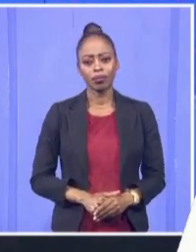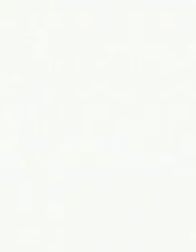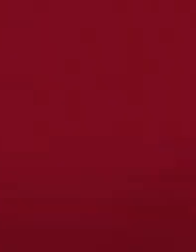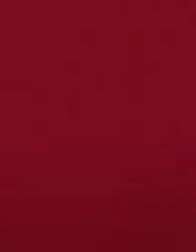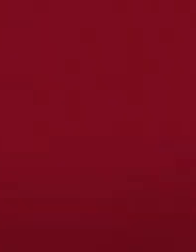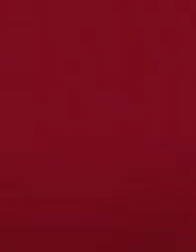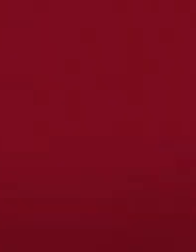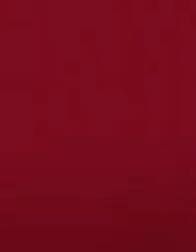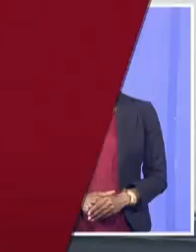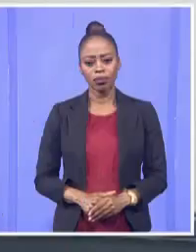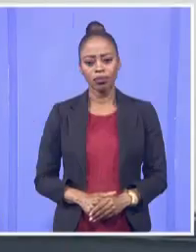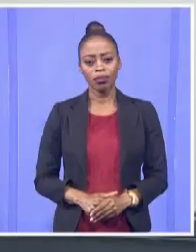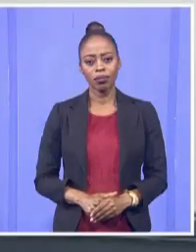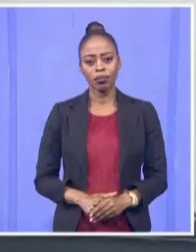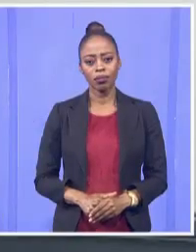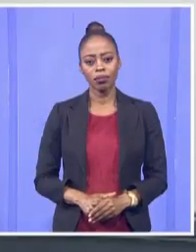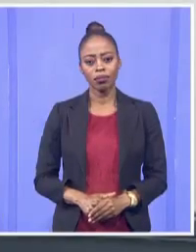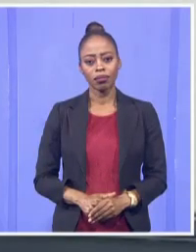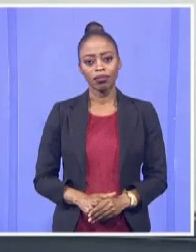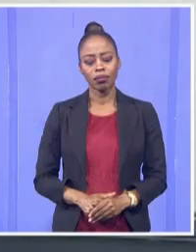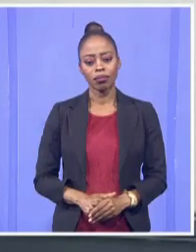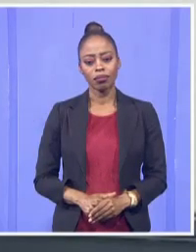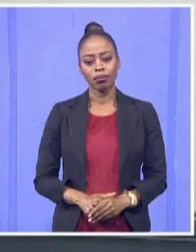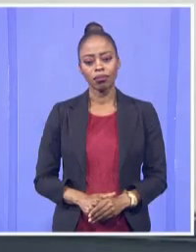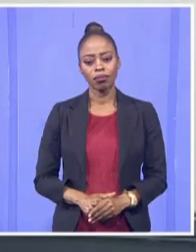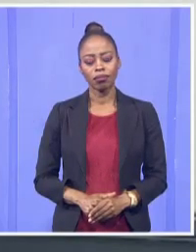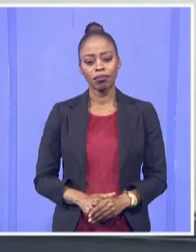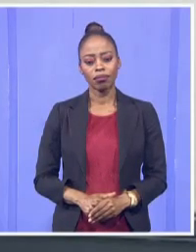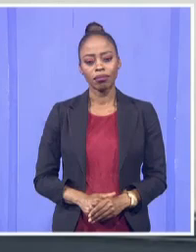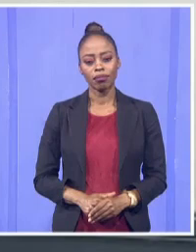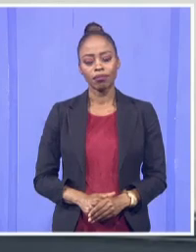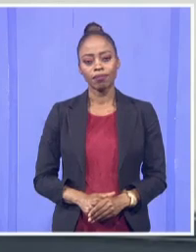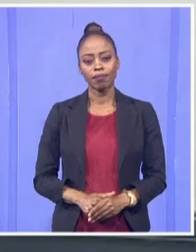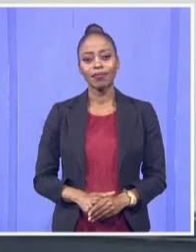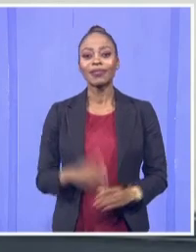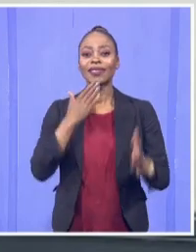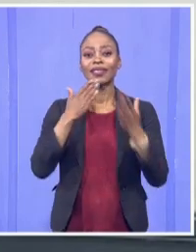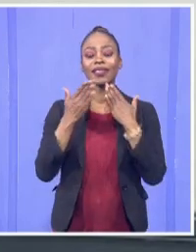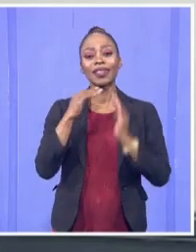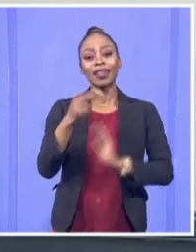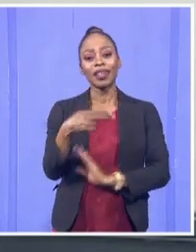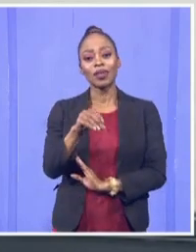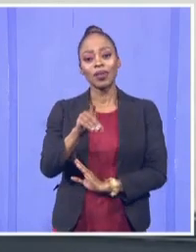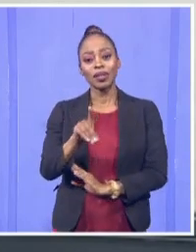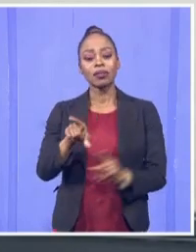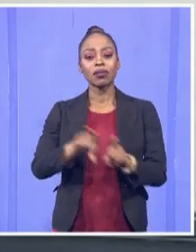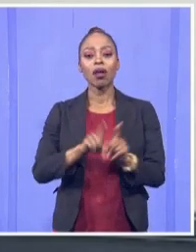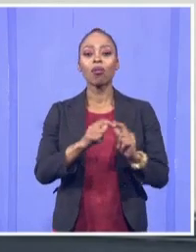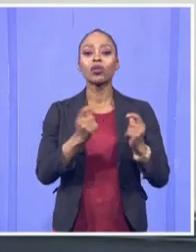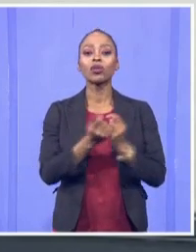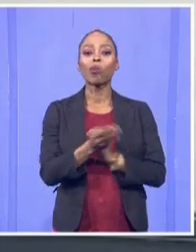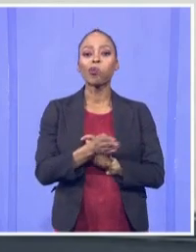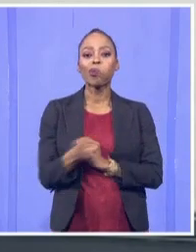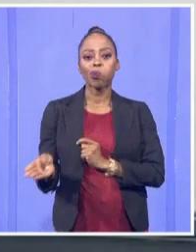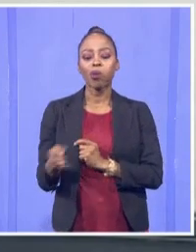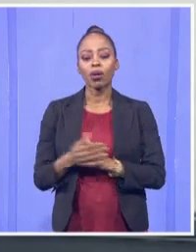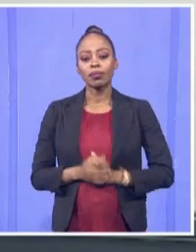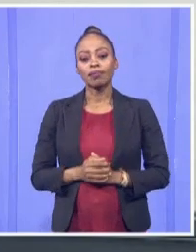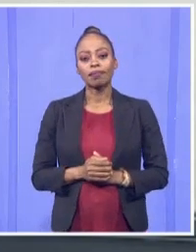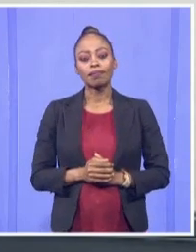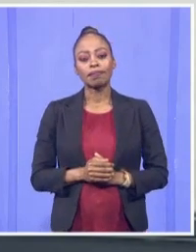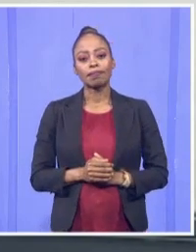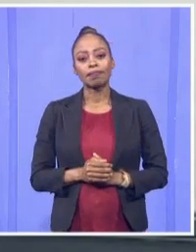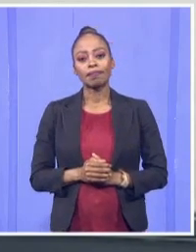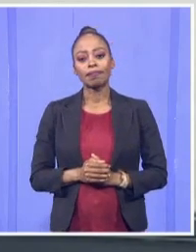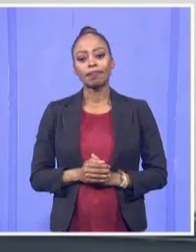our HOD. Thank you so much, HOD, and the team that is there. Thanks, Steve.